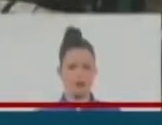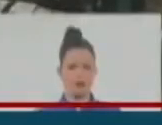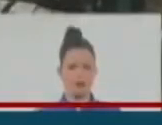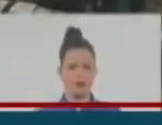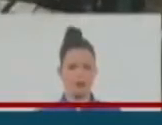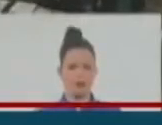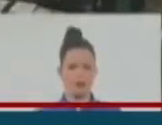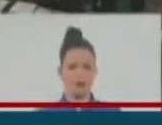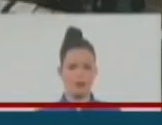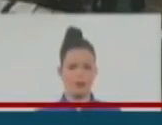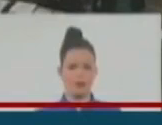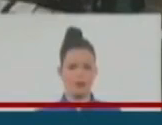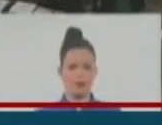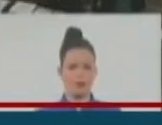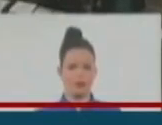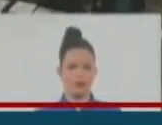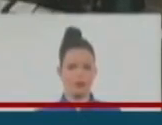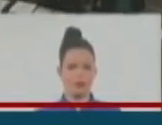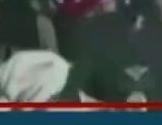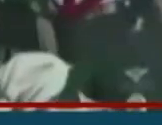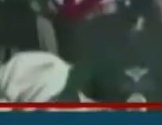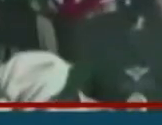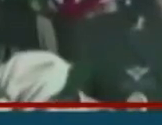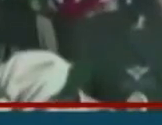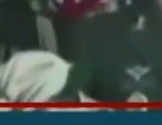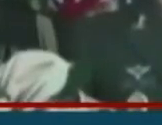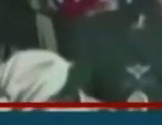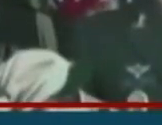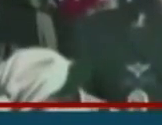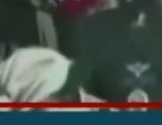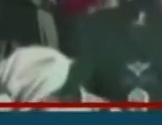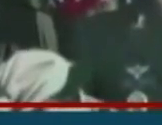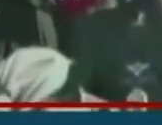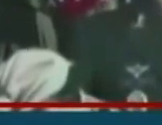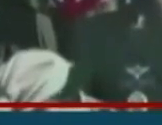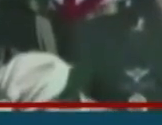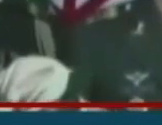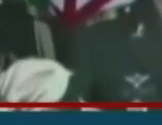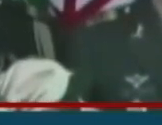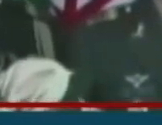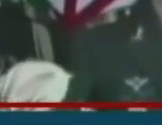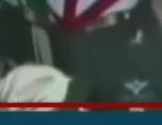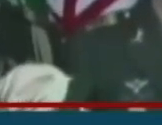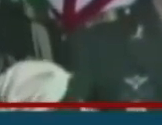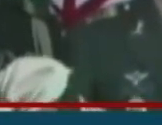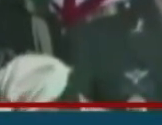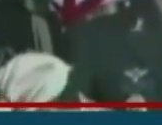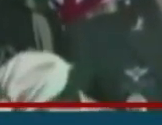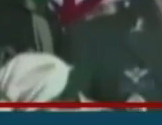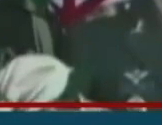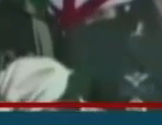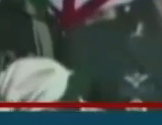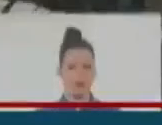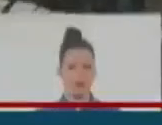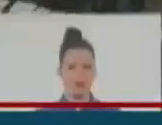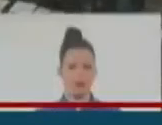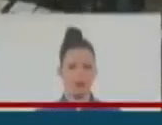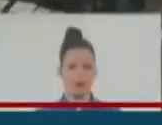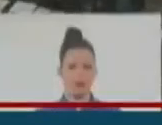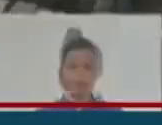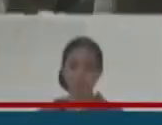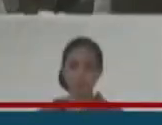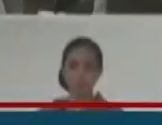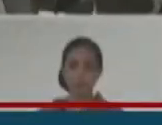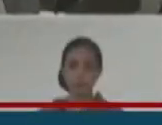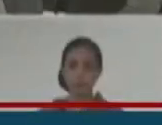Fenlai Vaccine Institute and the Pasteur Institute. Cuba's Deputy Prime Minister Ricardo Cabrizas, who shared